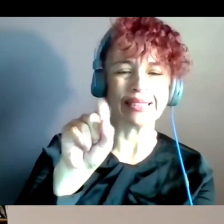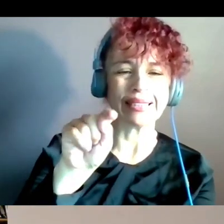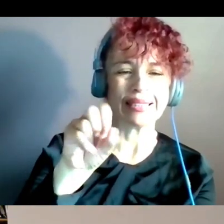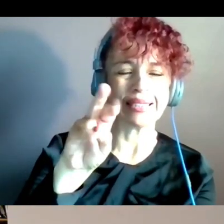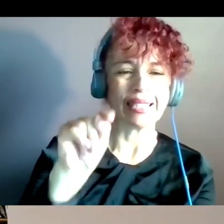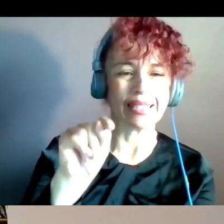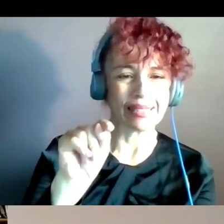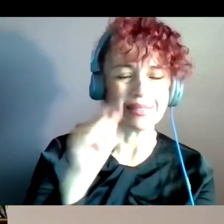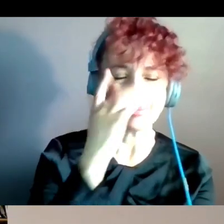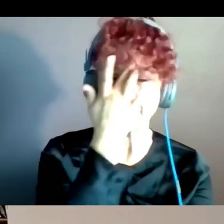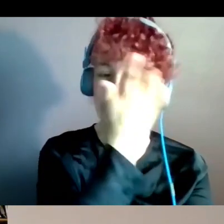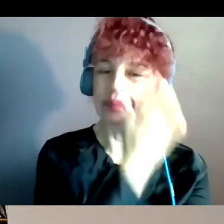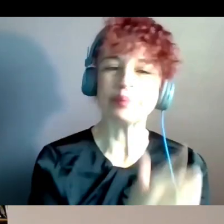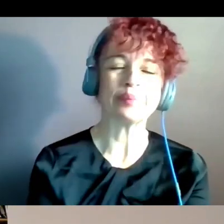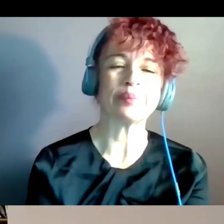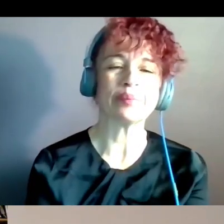I